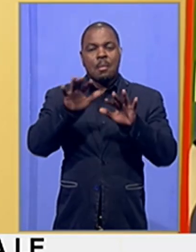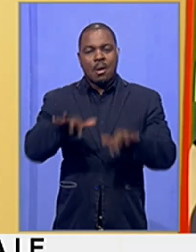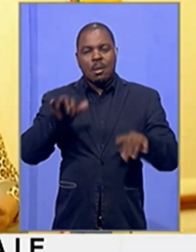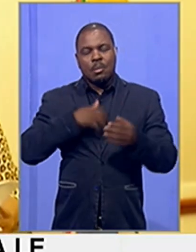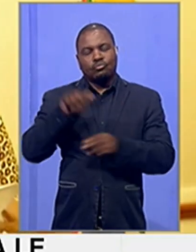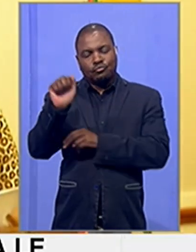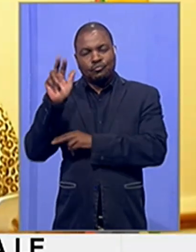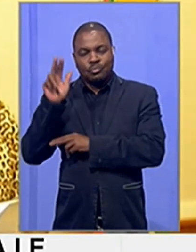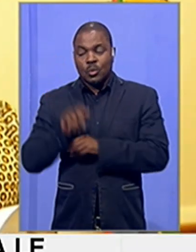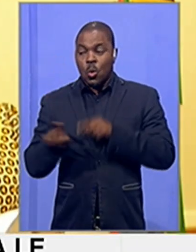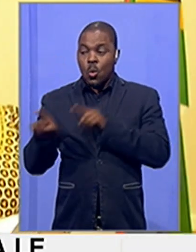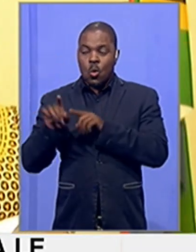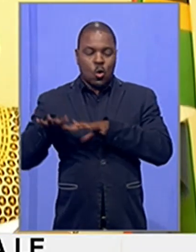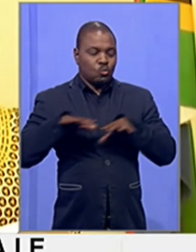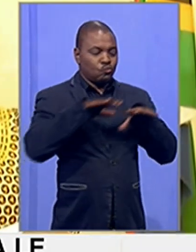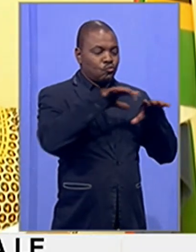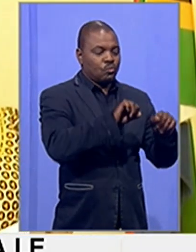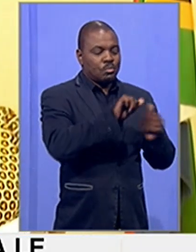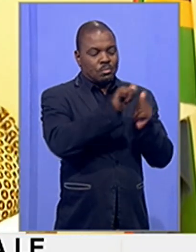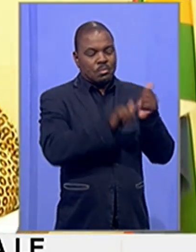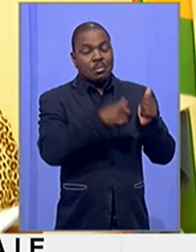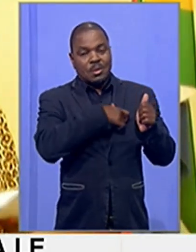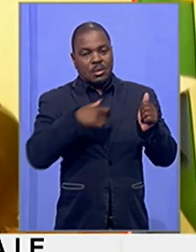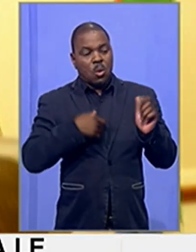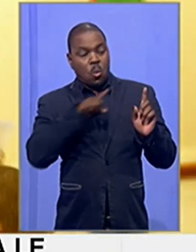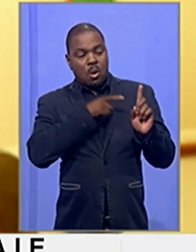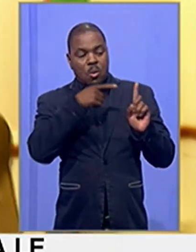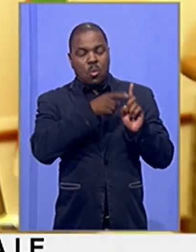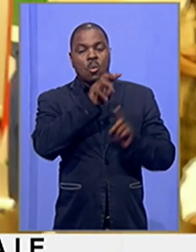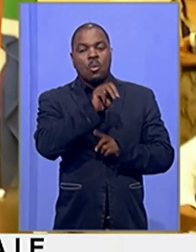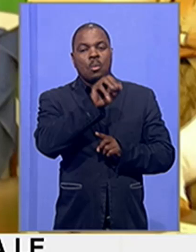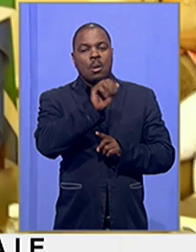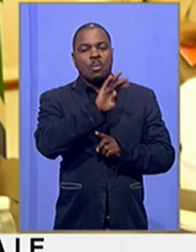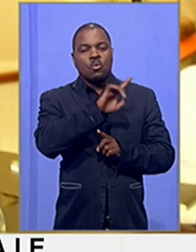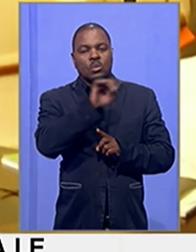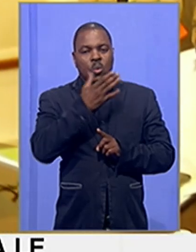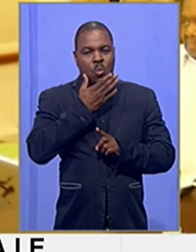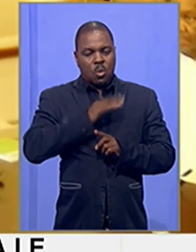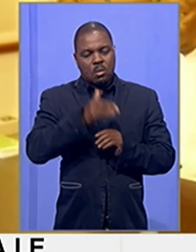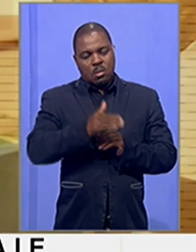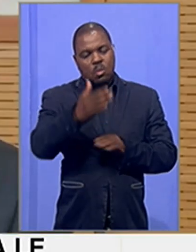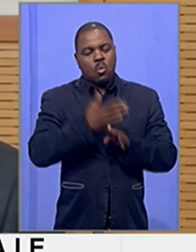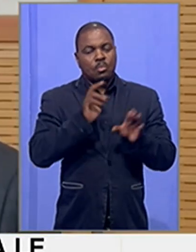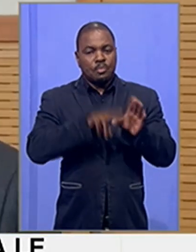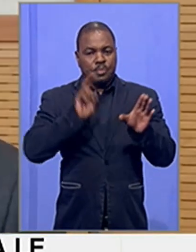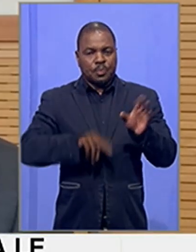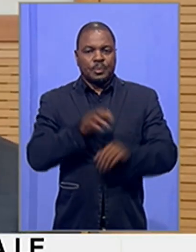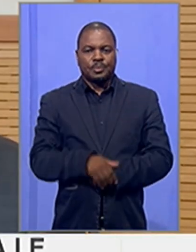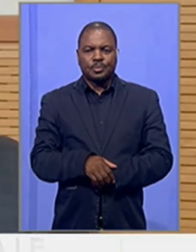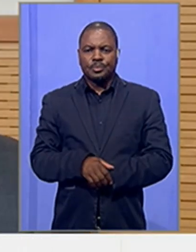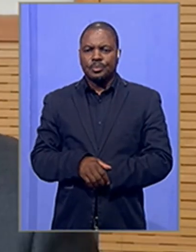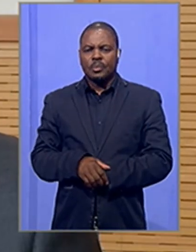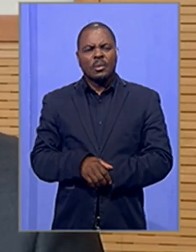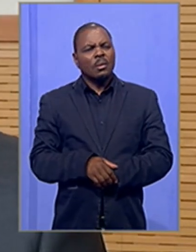tla tšea maemo a Mabuza yo a boletšego maikemišetšo a gagwe a go itokolla mošomong. What's the future of